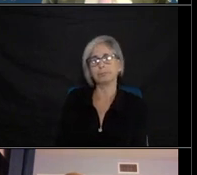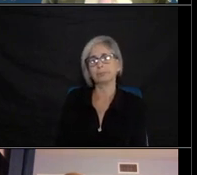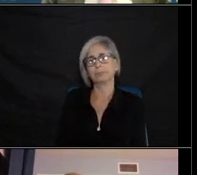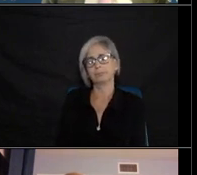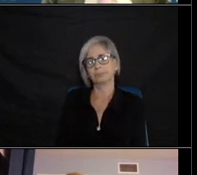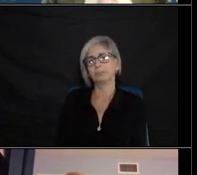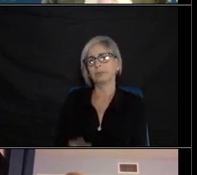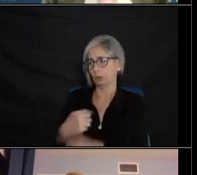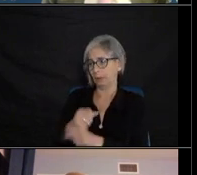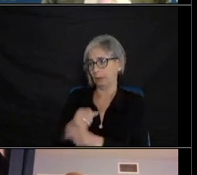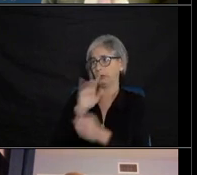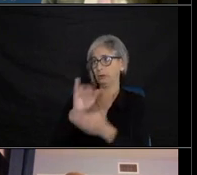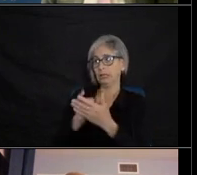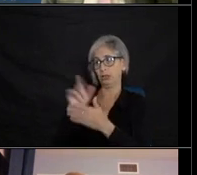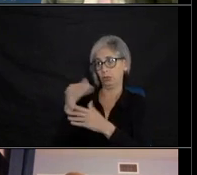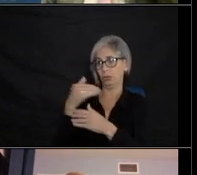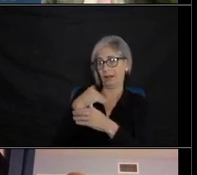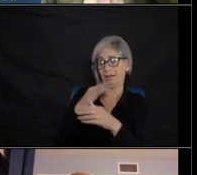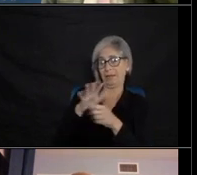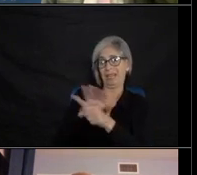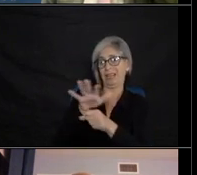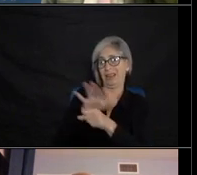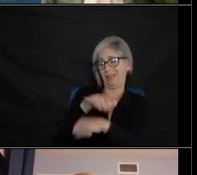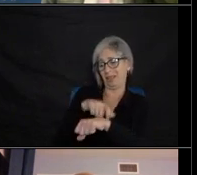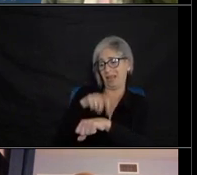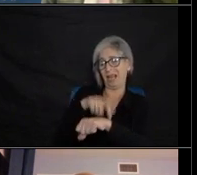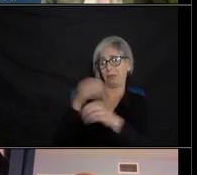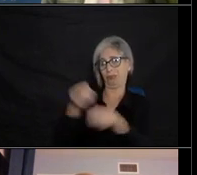I just want to make sure that you had adequate time.